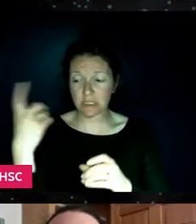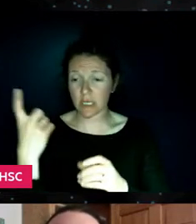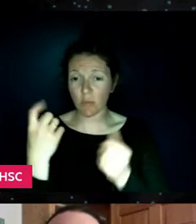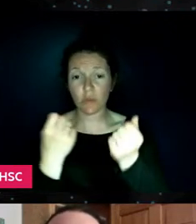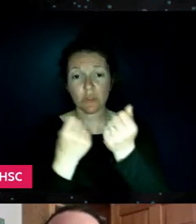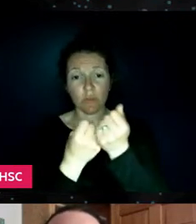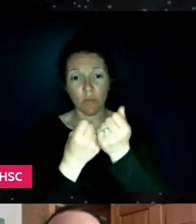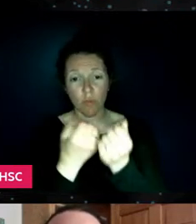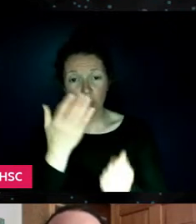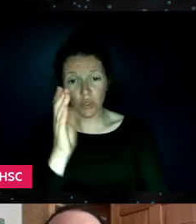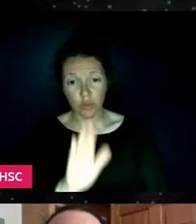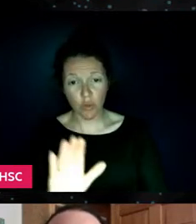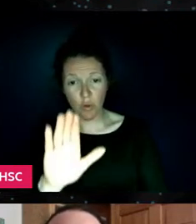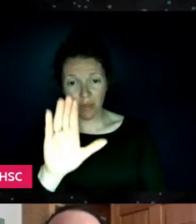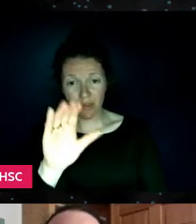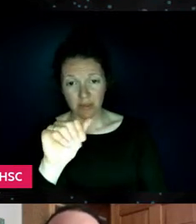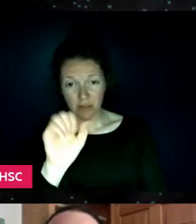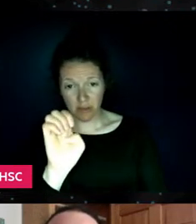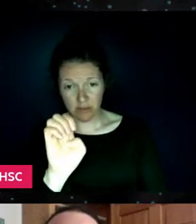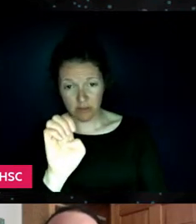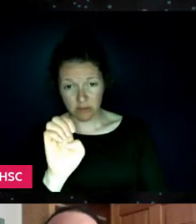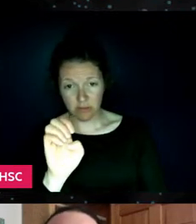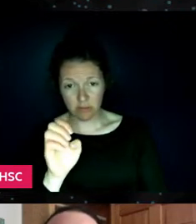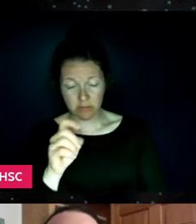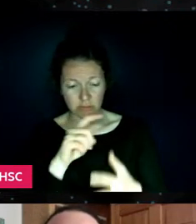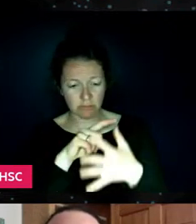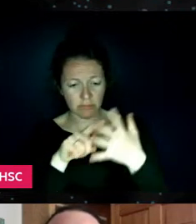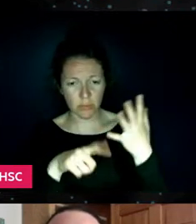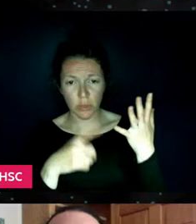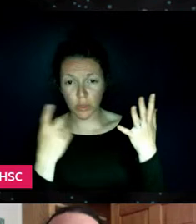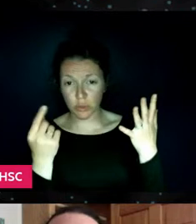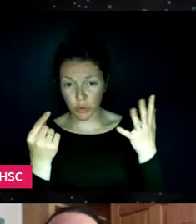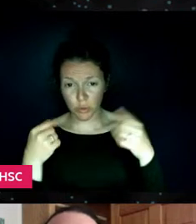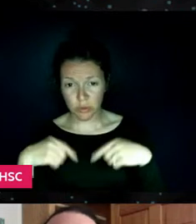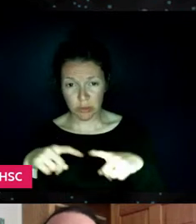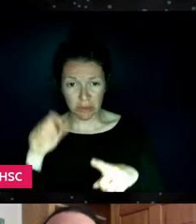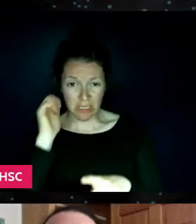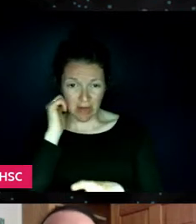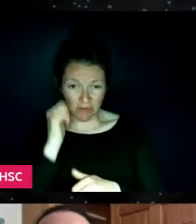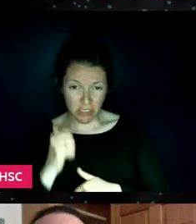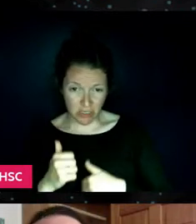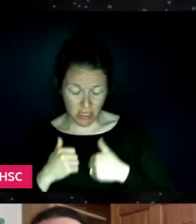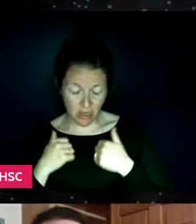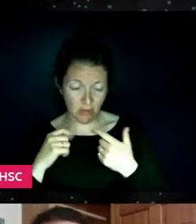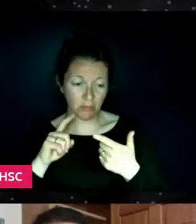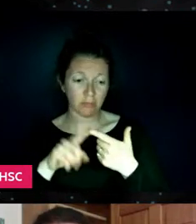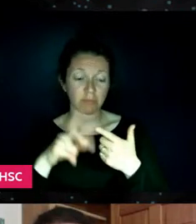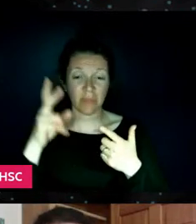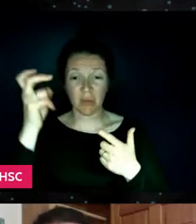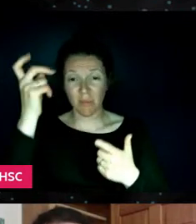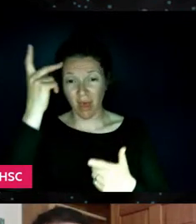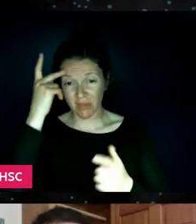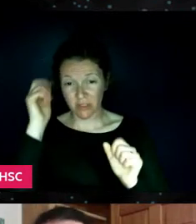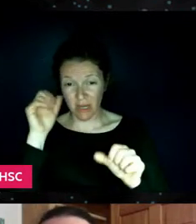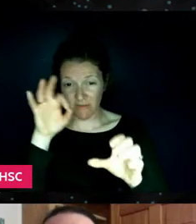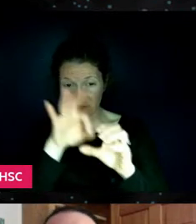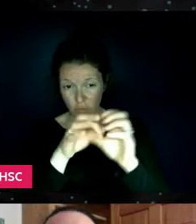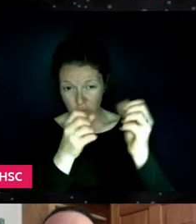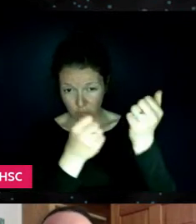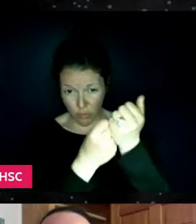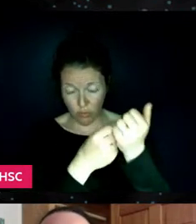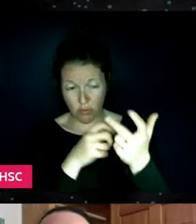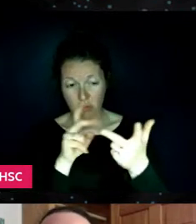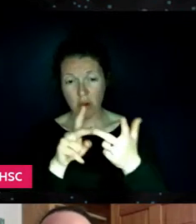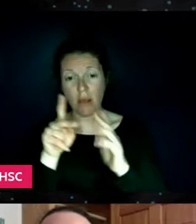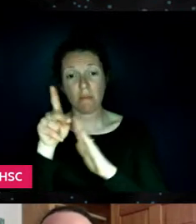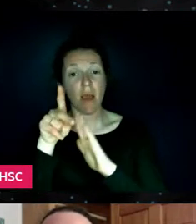your case, there are things we can do in our daily lives. There are politicians we might support, policies we can